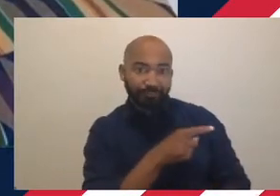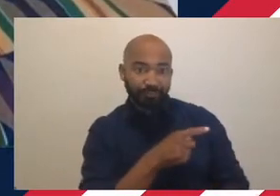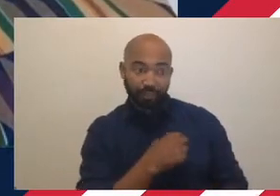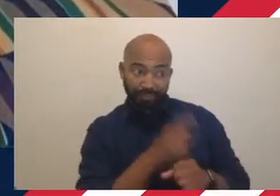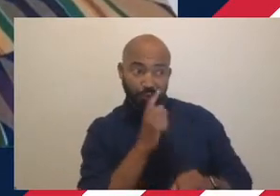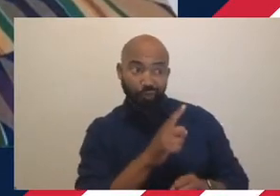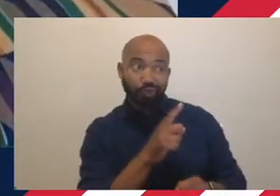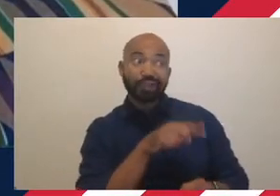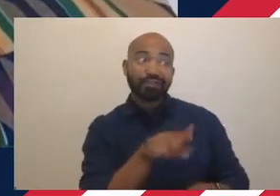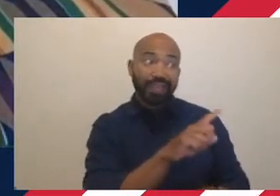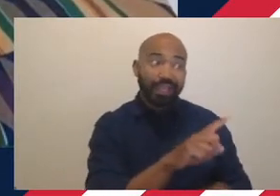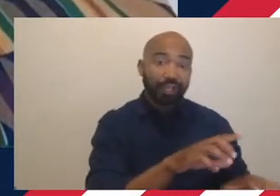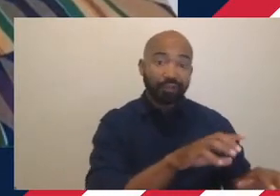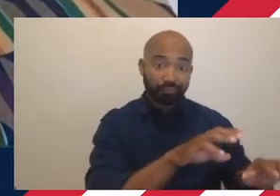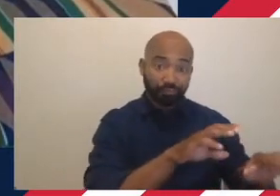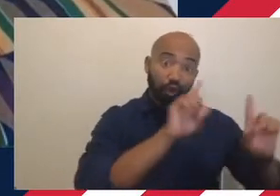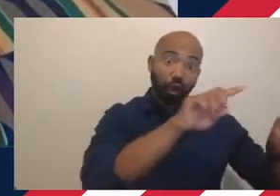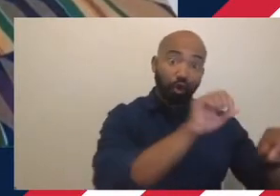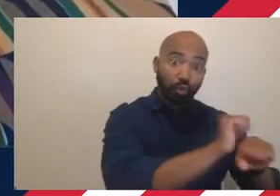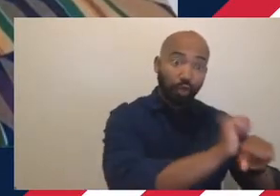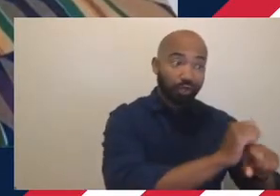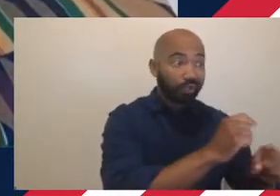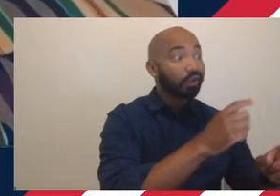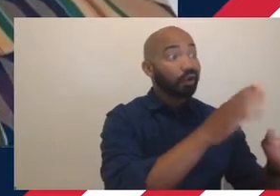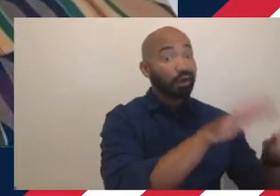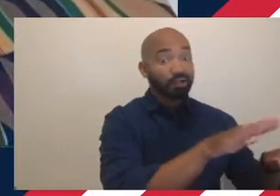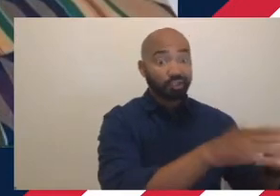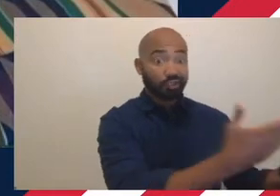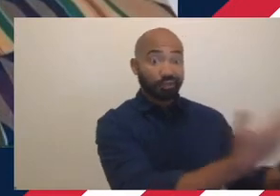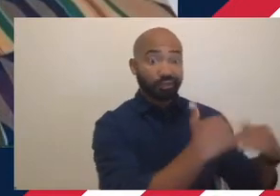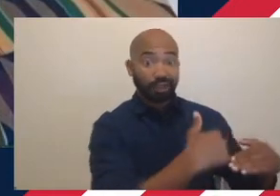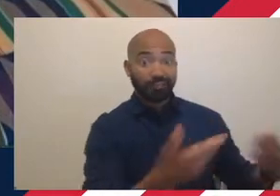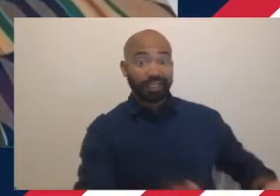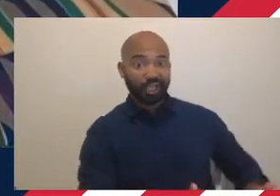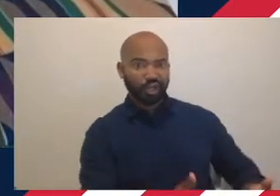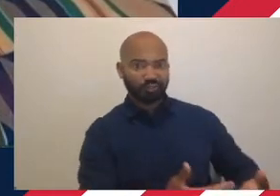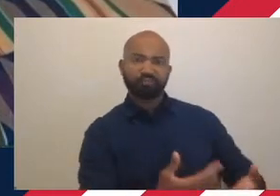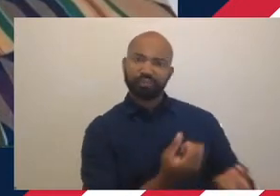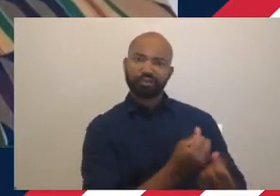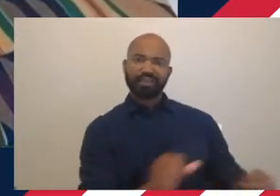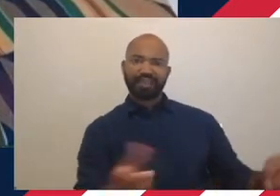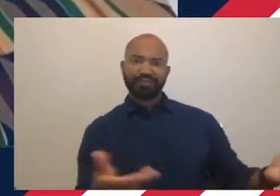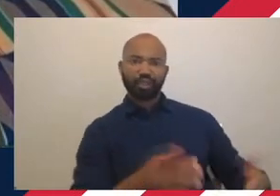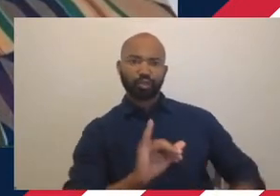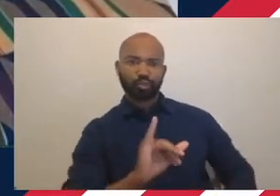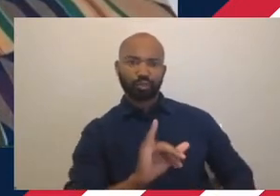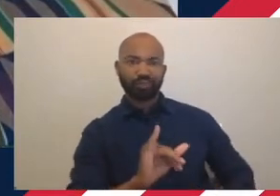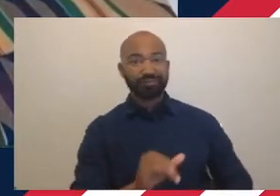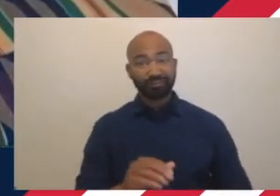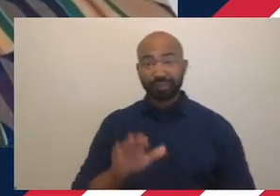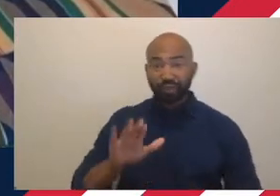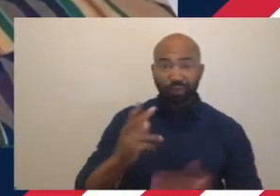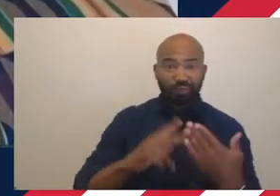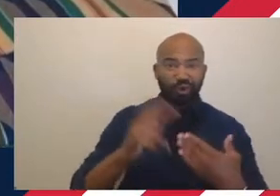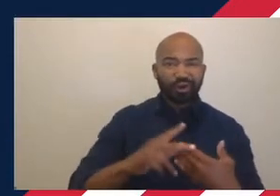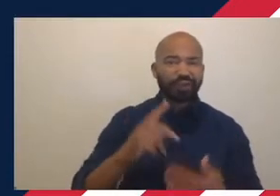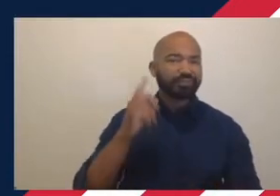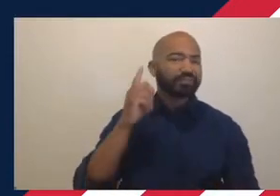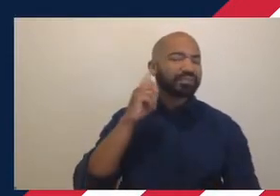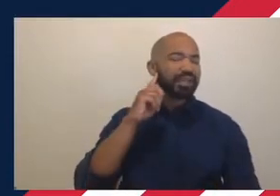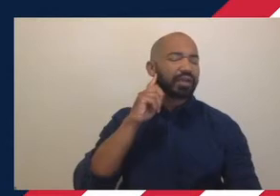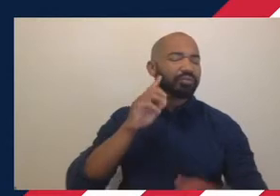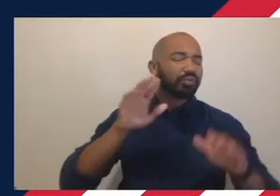their children will be safe too? Your program sounds like it's wonderful, and the children are so lucky to have you. Thank you so